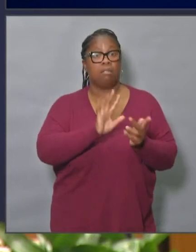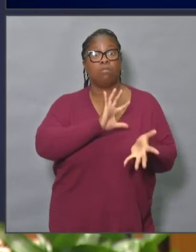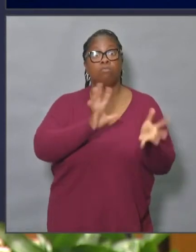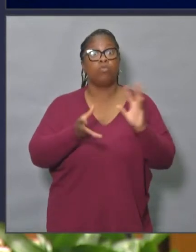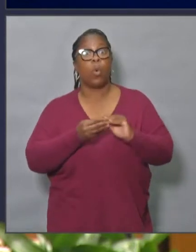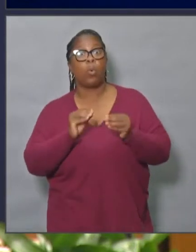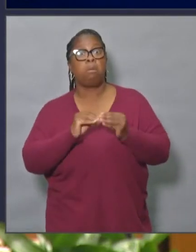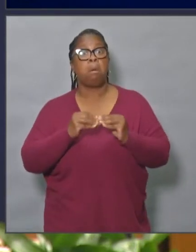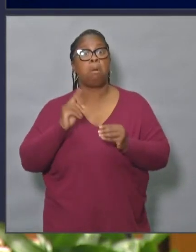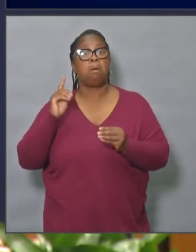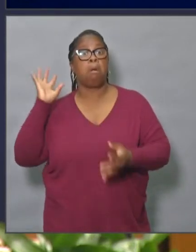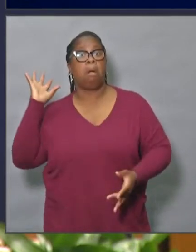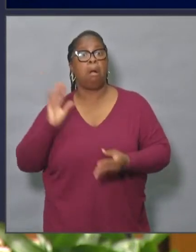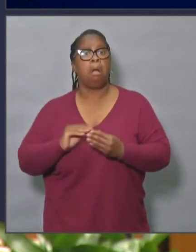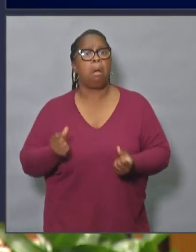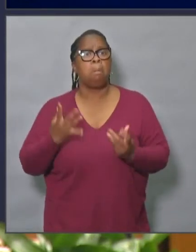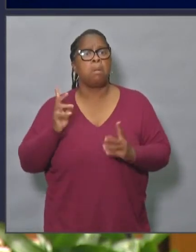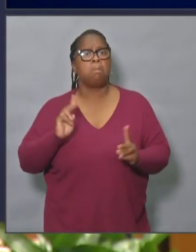deaths to